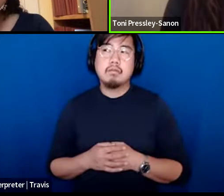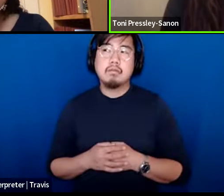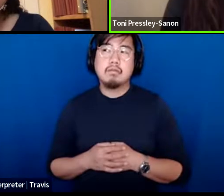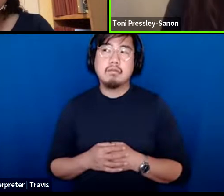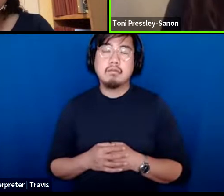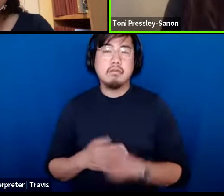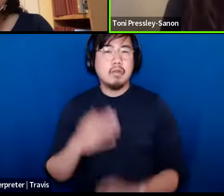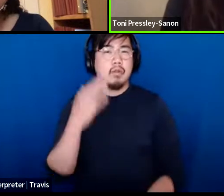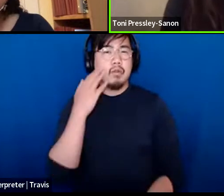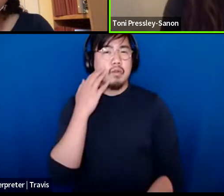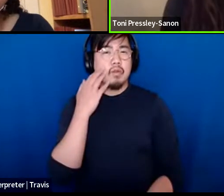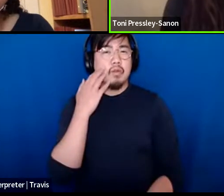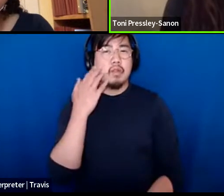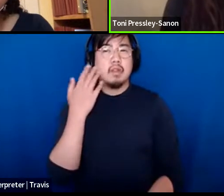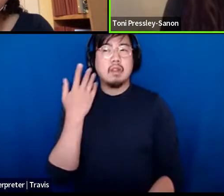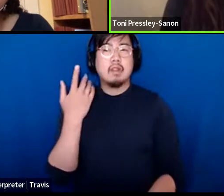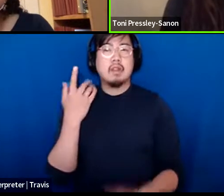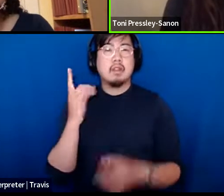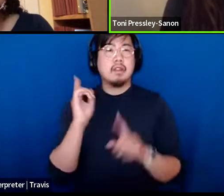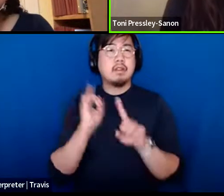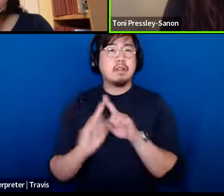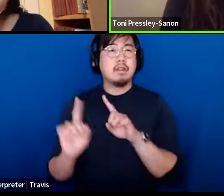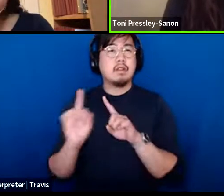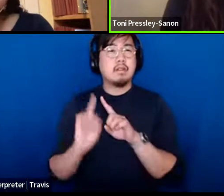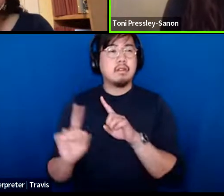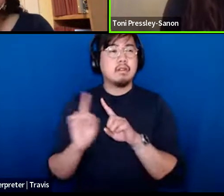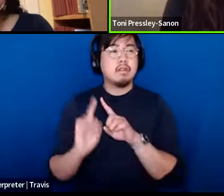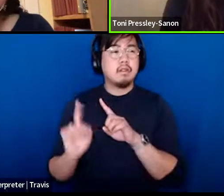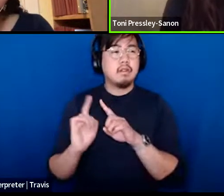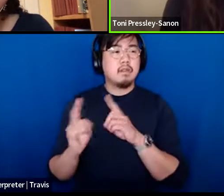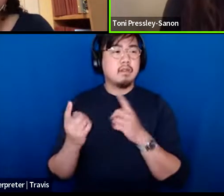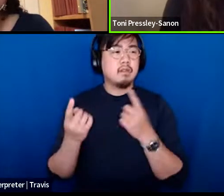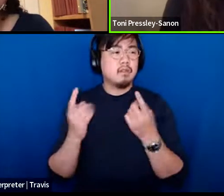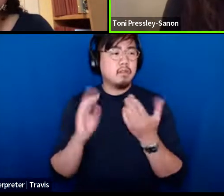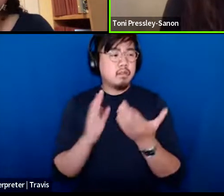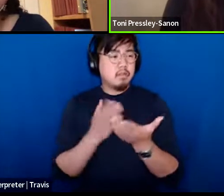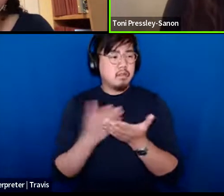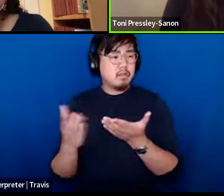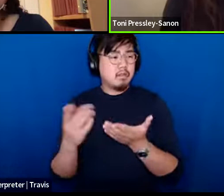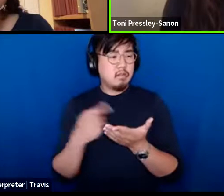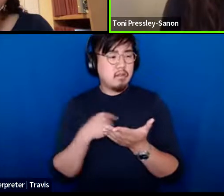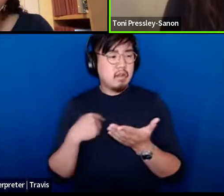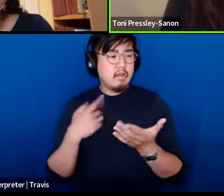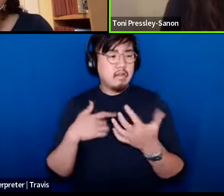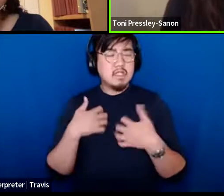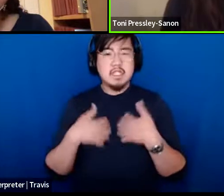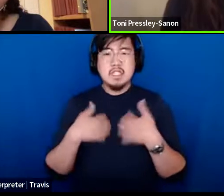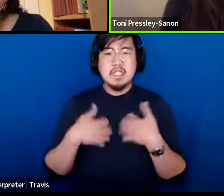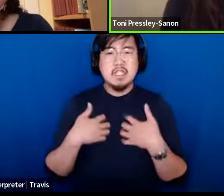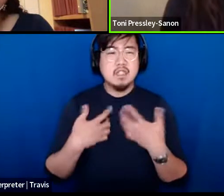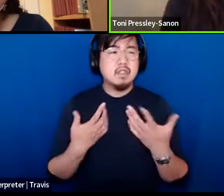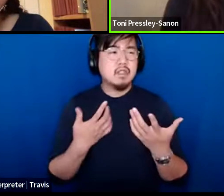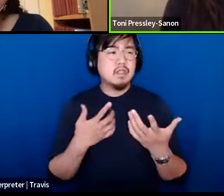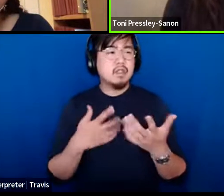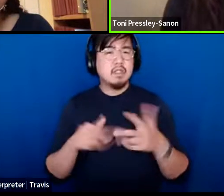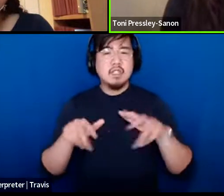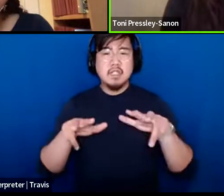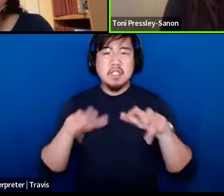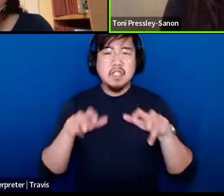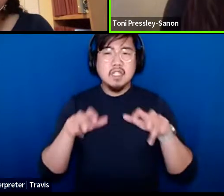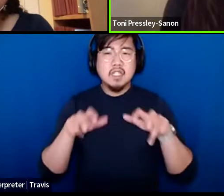these delusions that we spend so much time caught up in, of separation, of greed, of